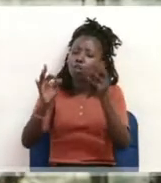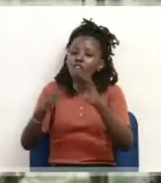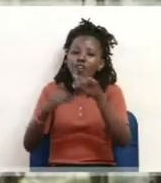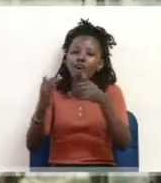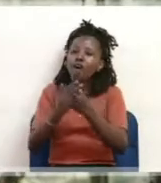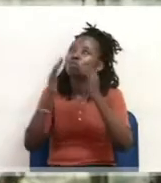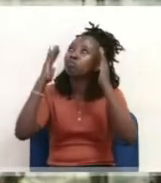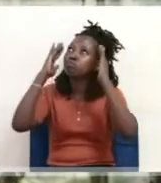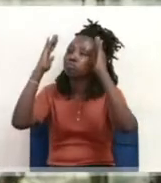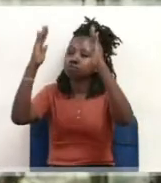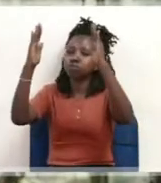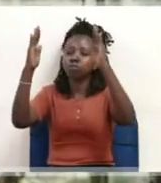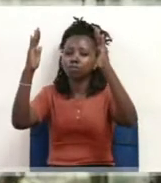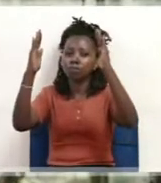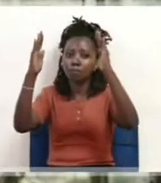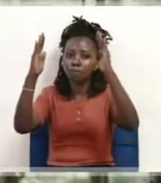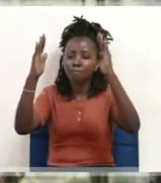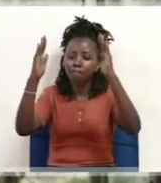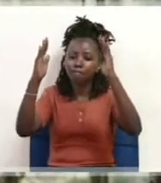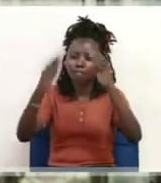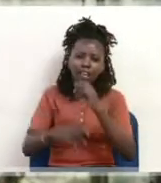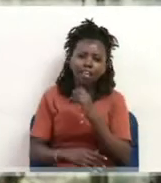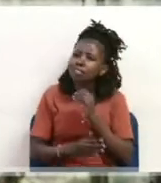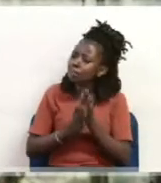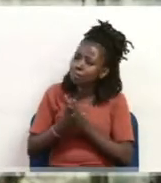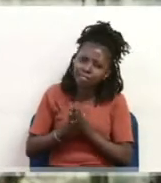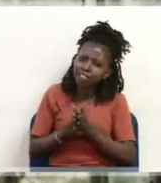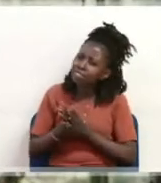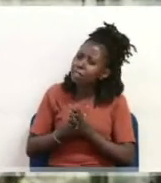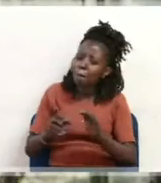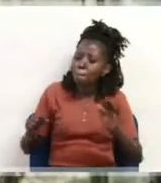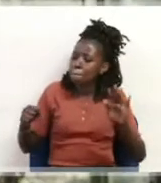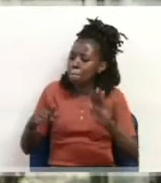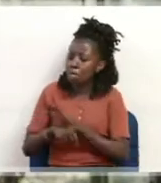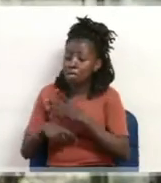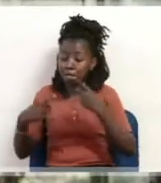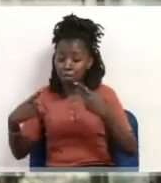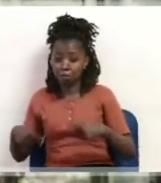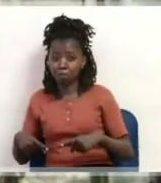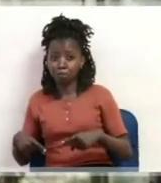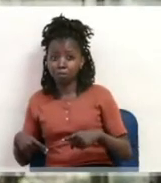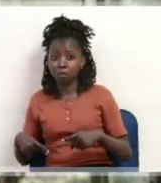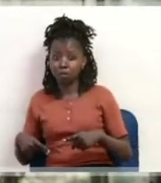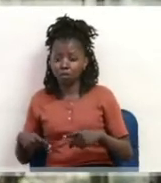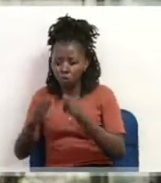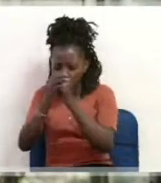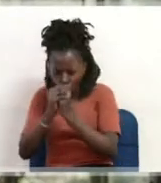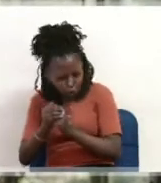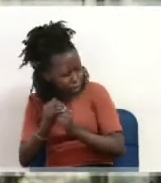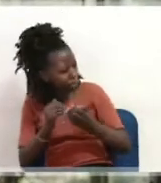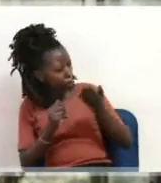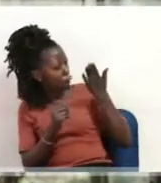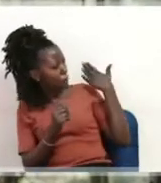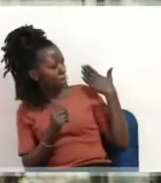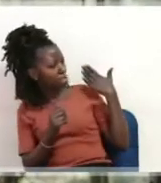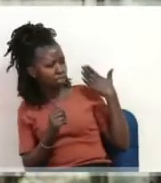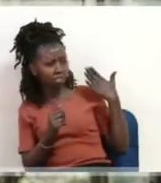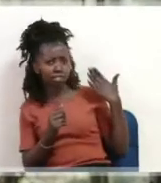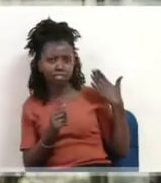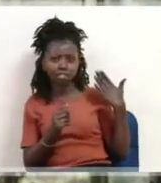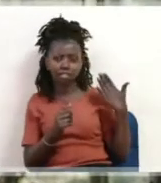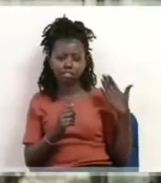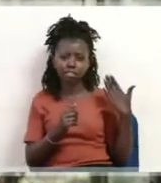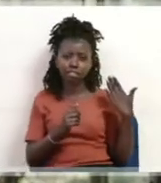Is it then not very interesting that many of us worship our past rather than